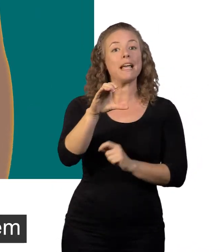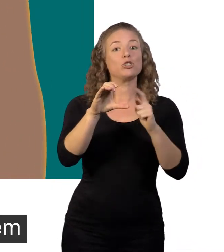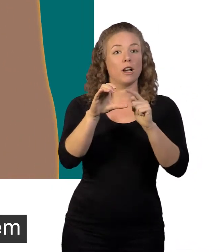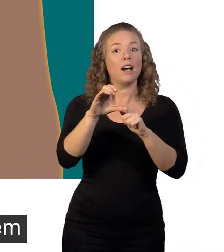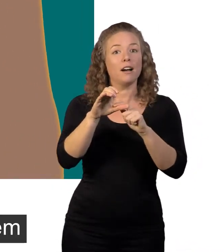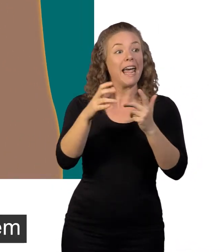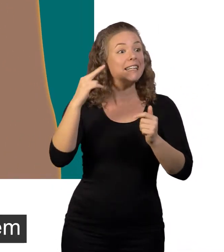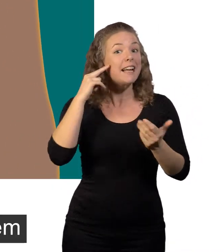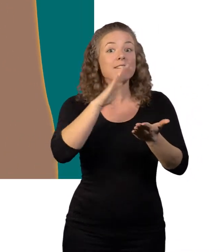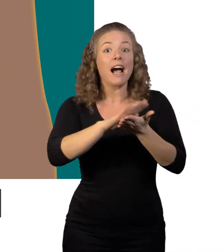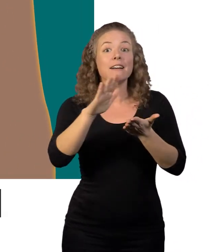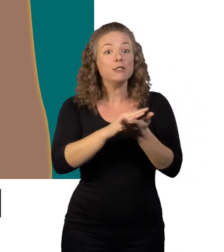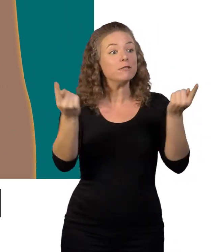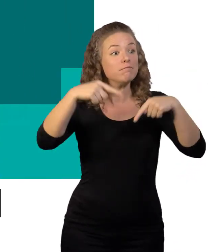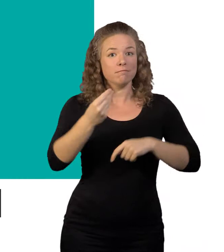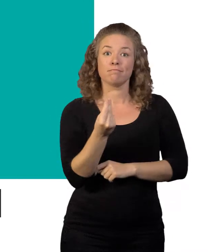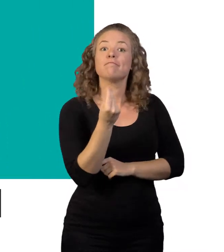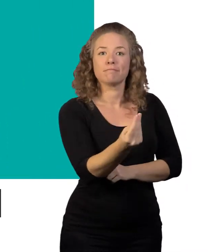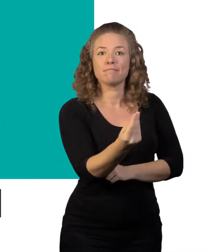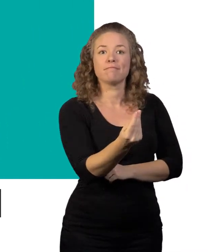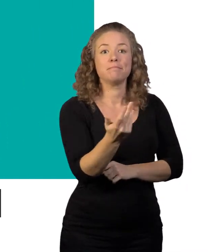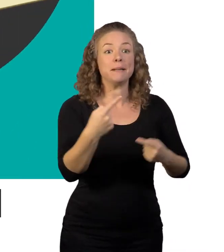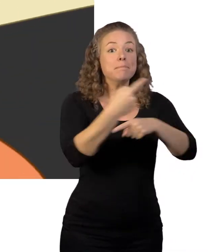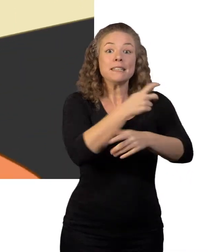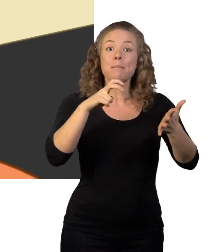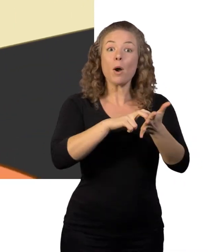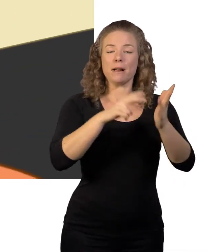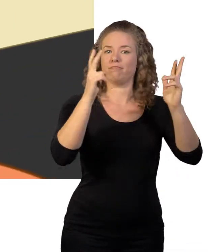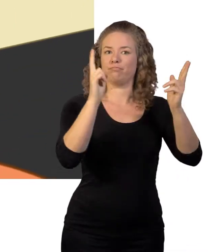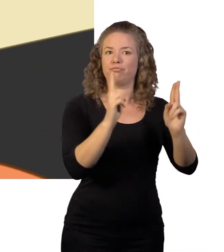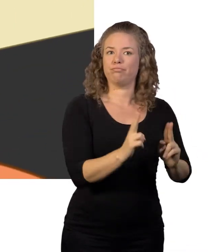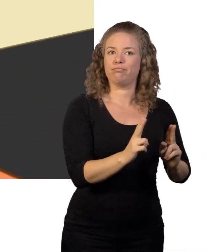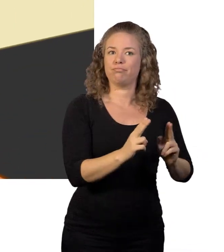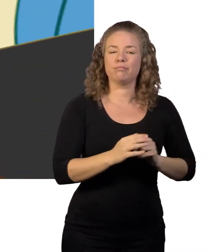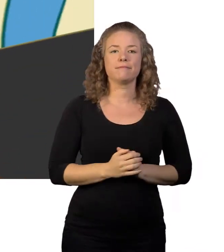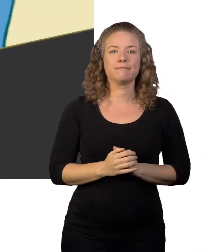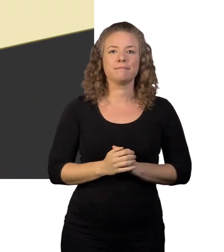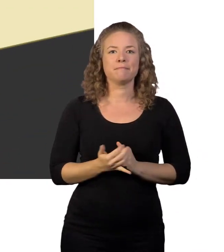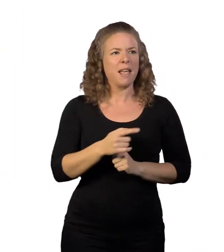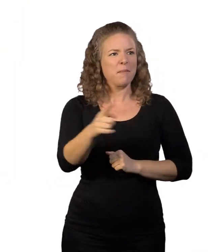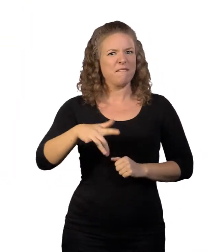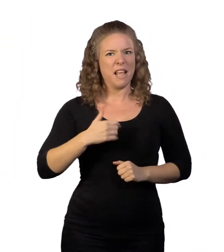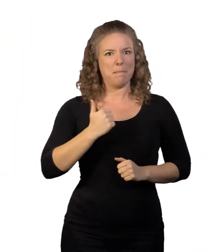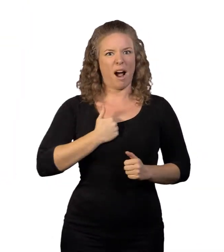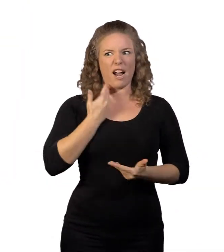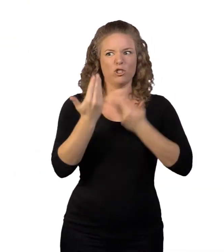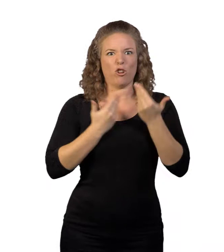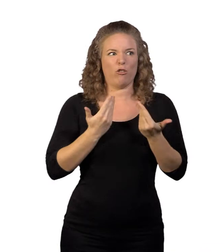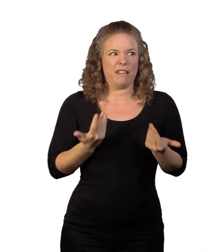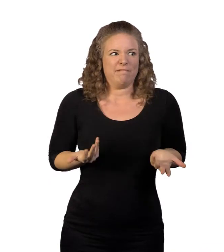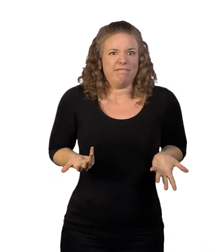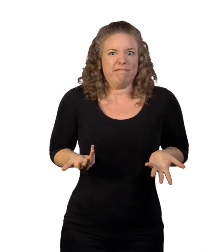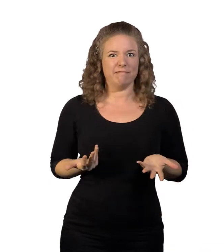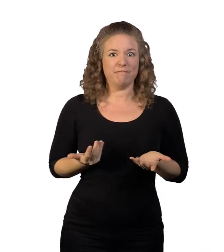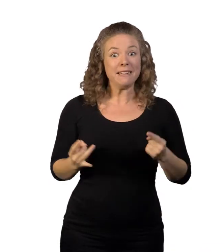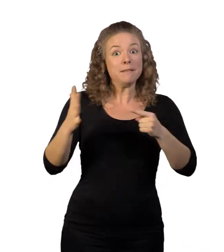now offers a page assistant to anyone deaf or hard of hearing, so fewer people miss their appointments. It might just